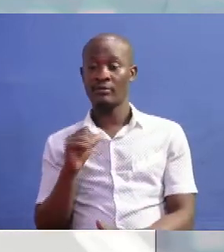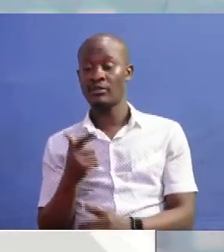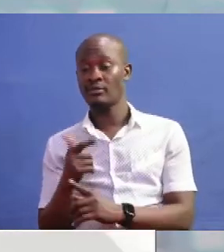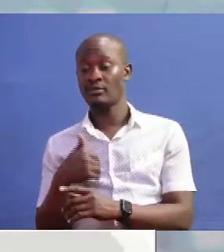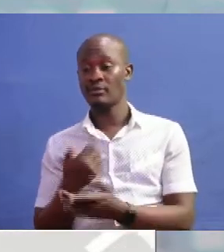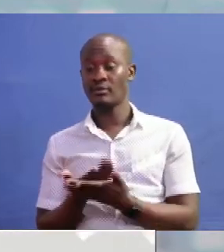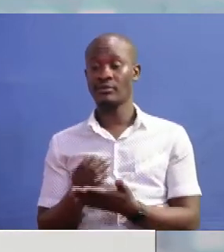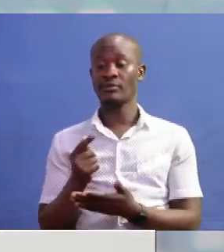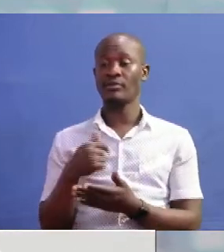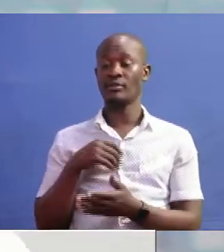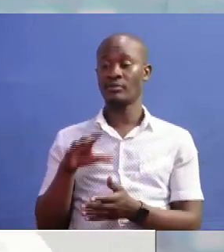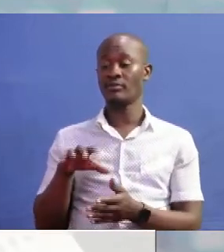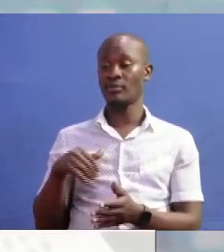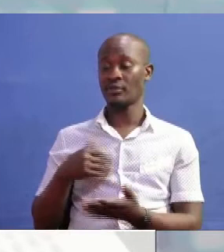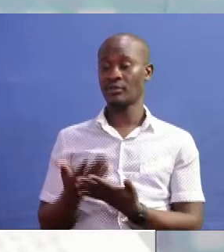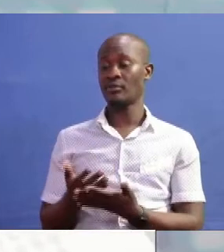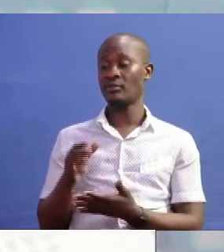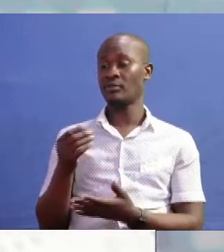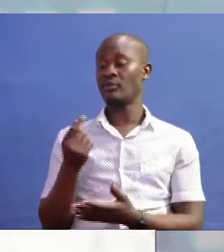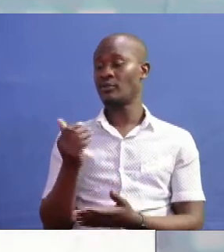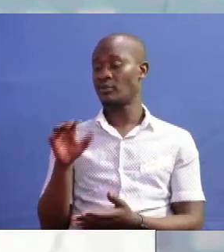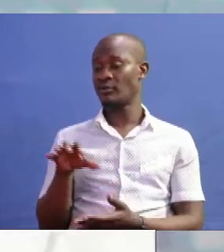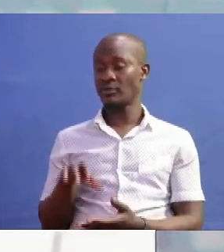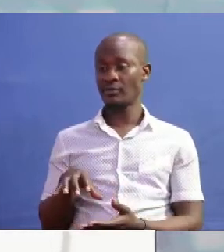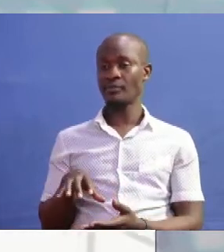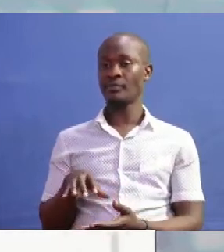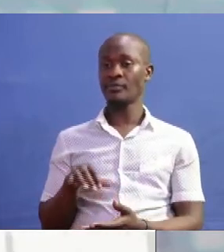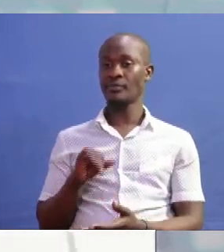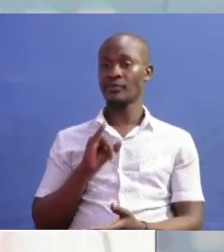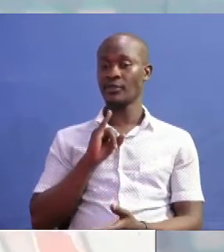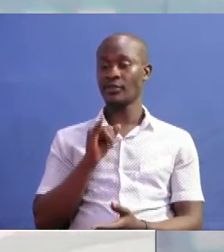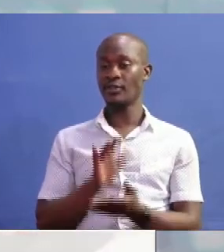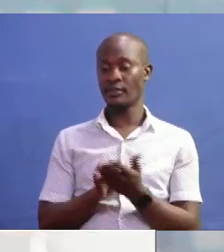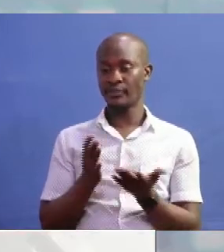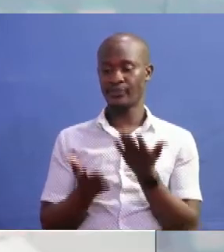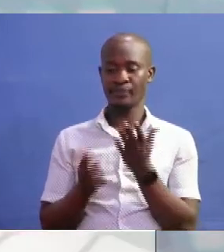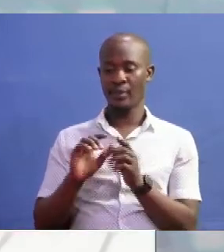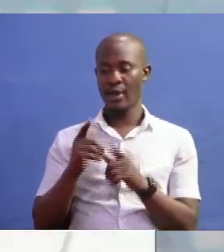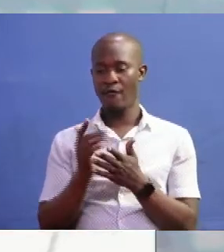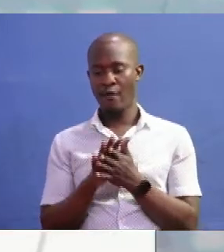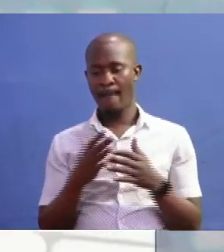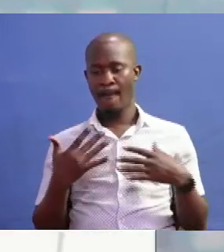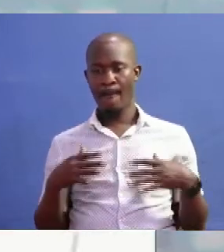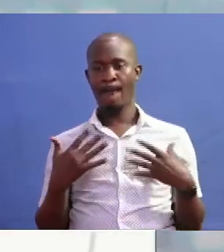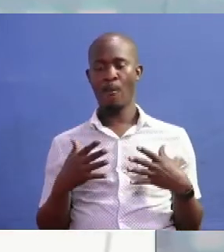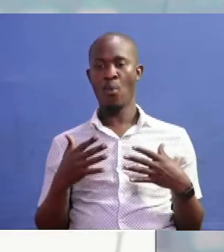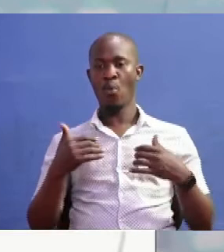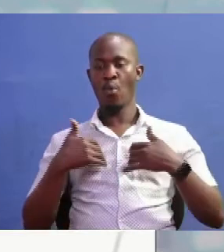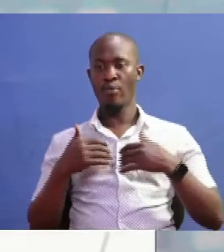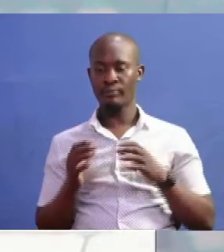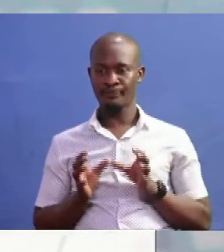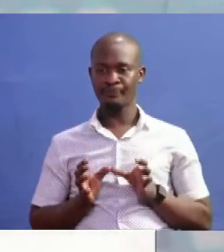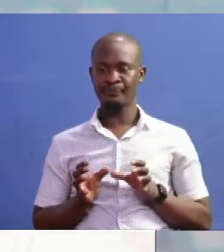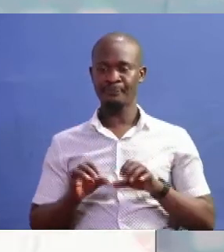money market instrument, or even the money markets. It is regulated by different players. We also have circles regulated